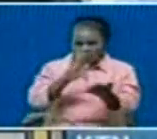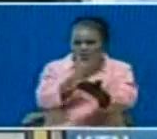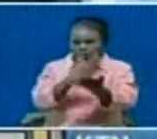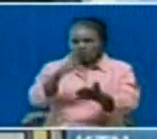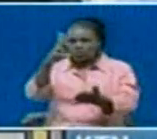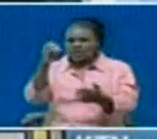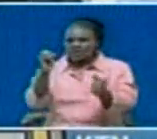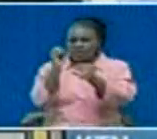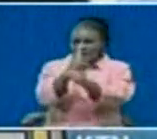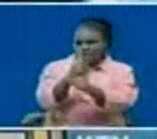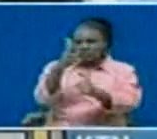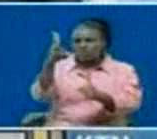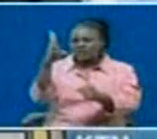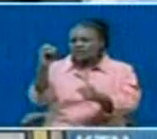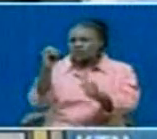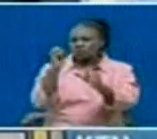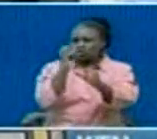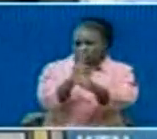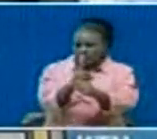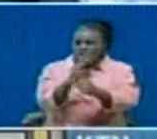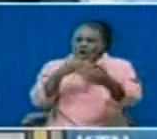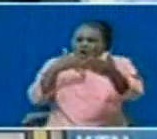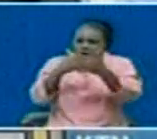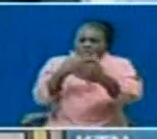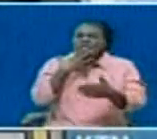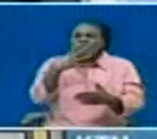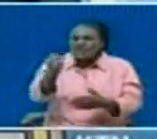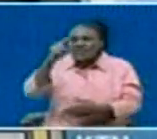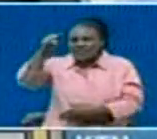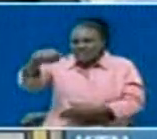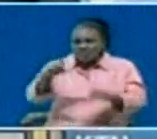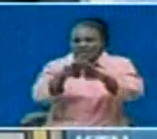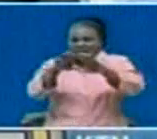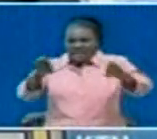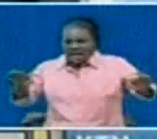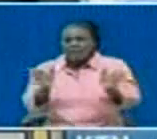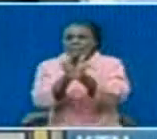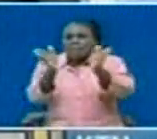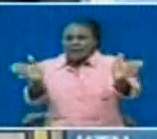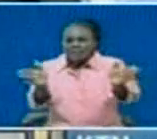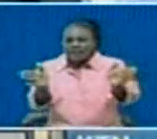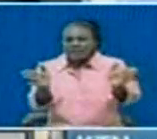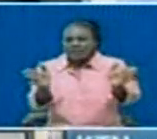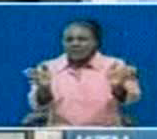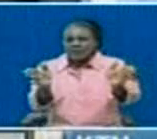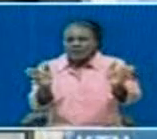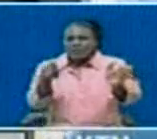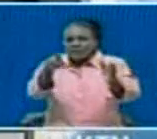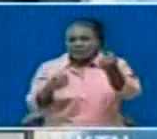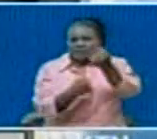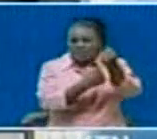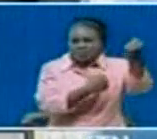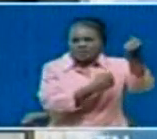and 2012, almost 500,000 acres of public land, which is